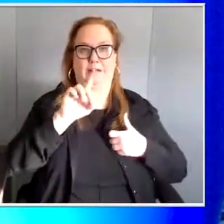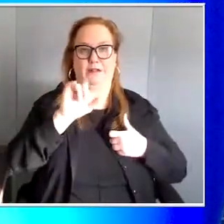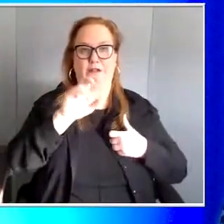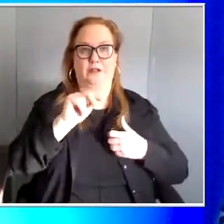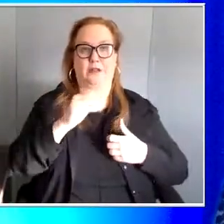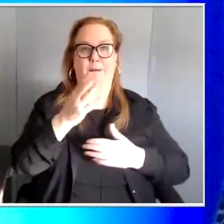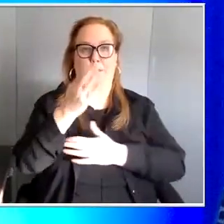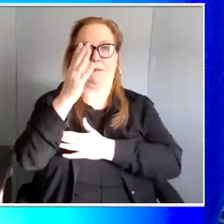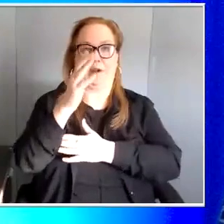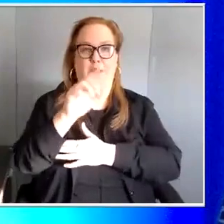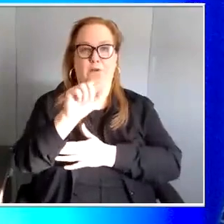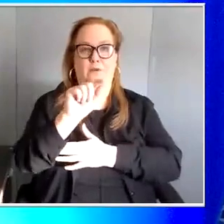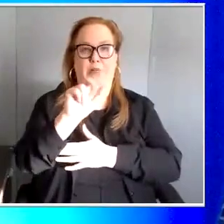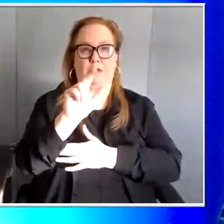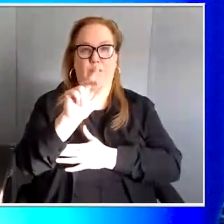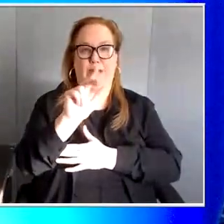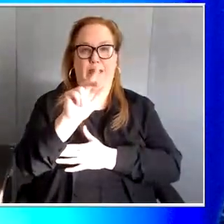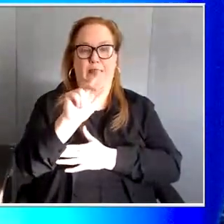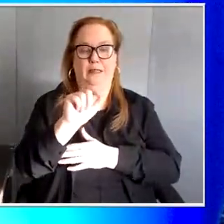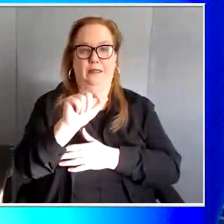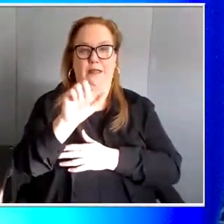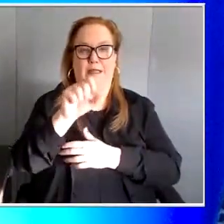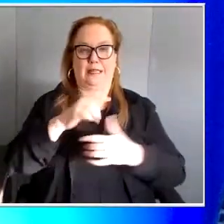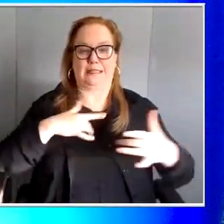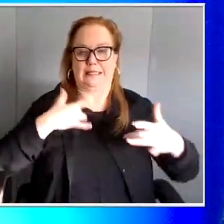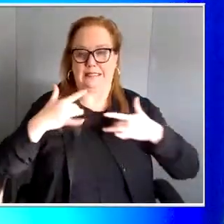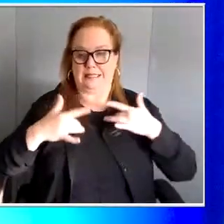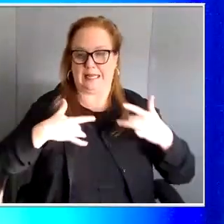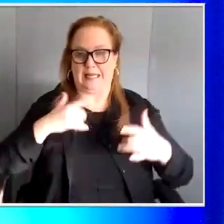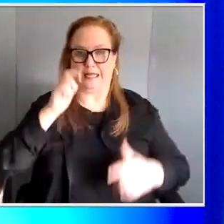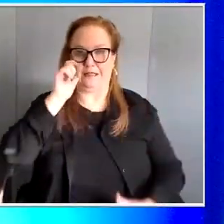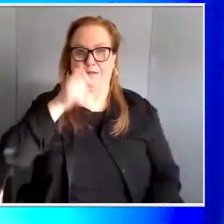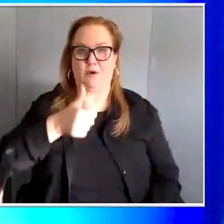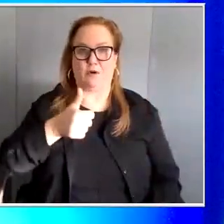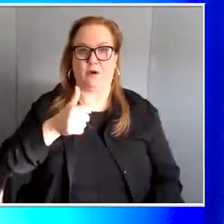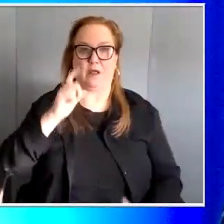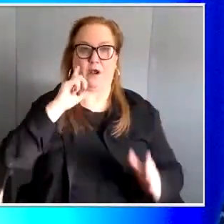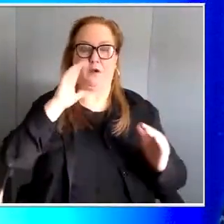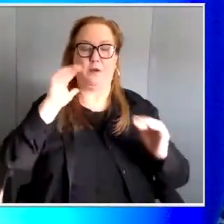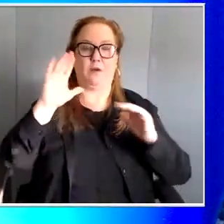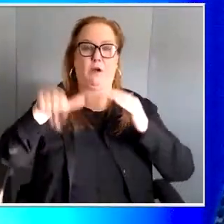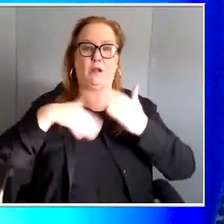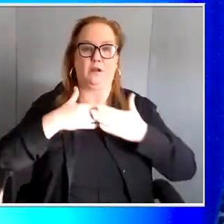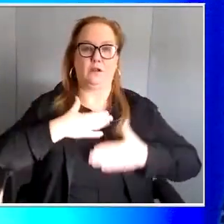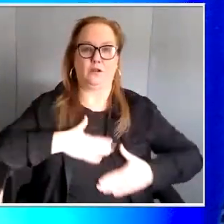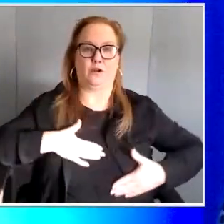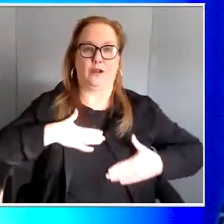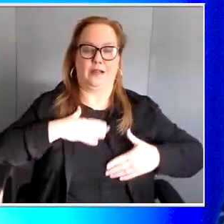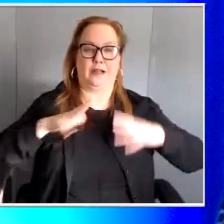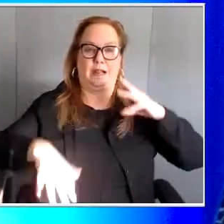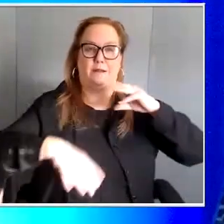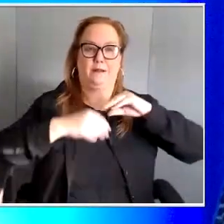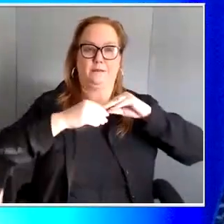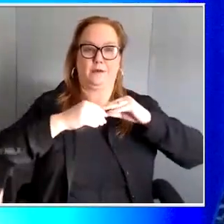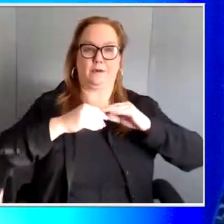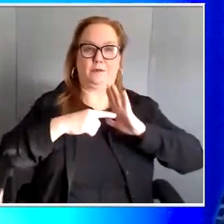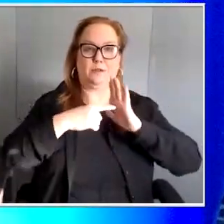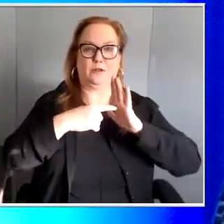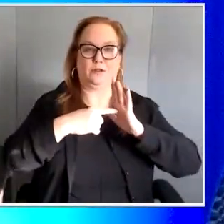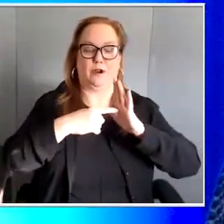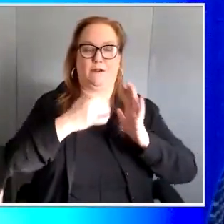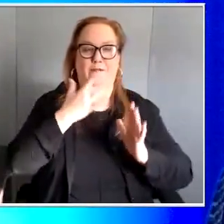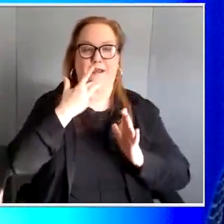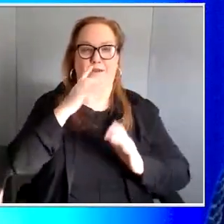of 2023. So that's really exciting. And then tomorrow, we hope everyone will enjoy an encore presentation of one of our favorite episodes.